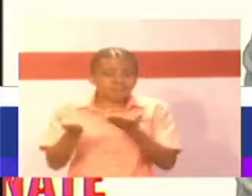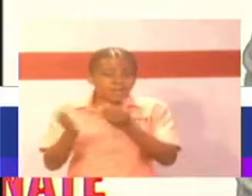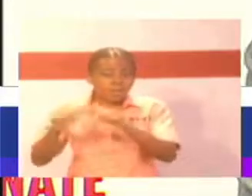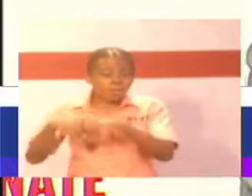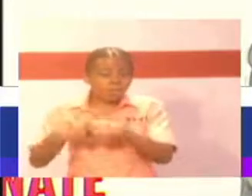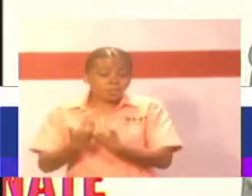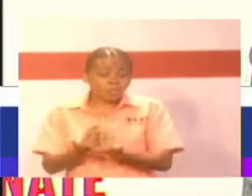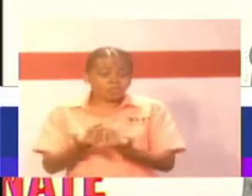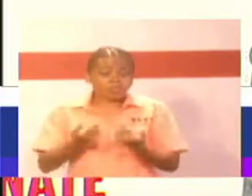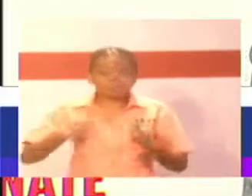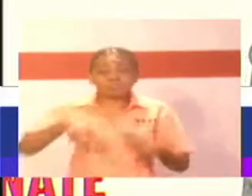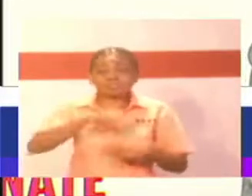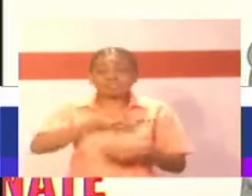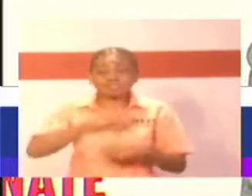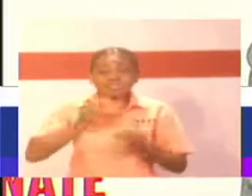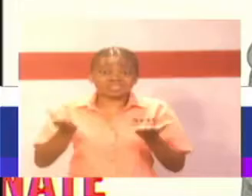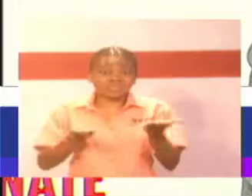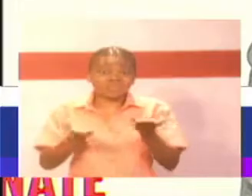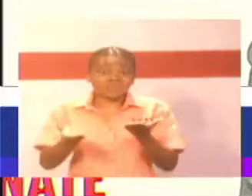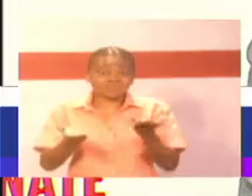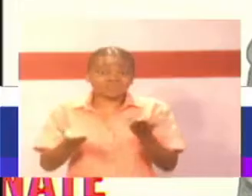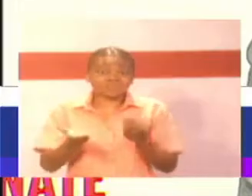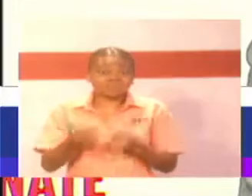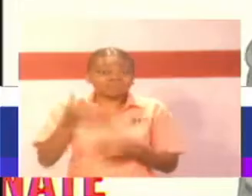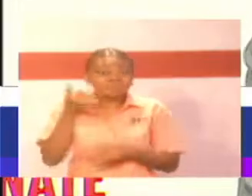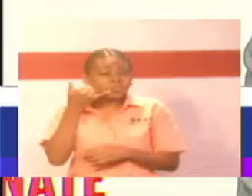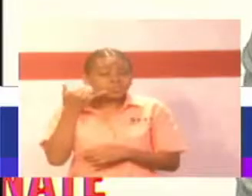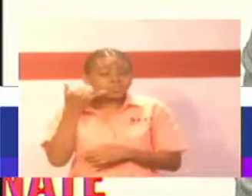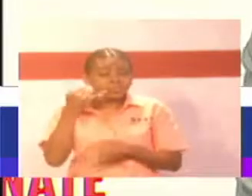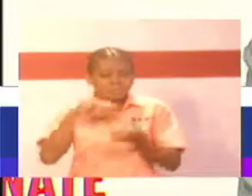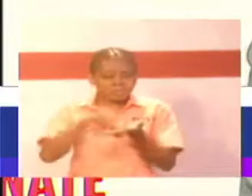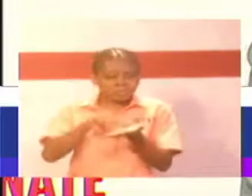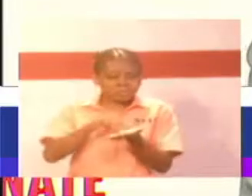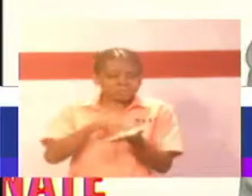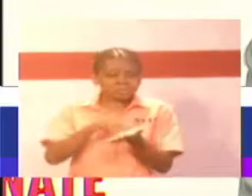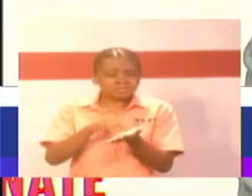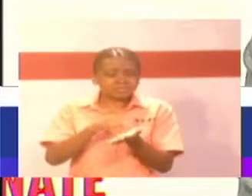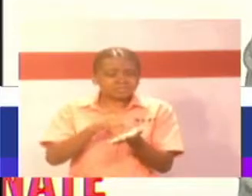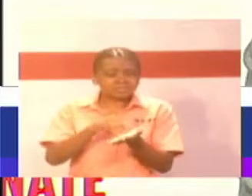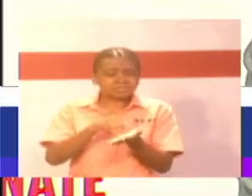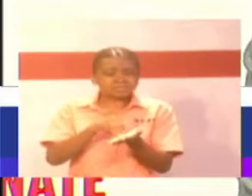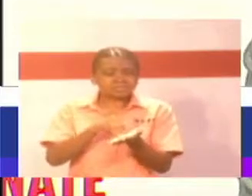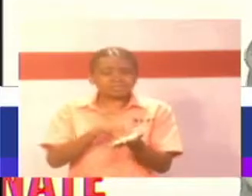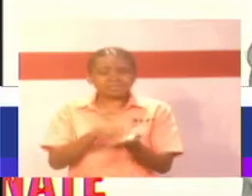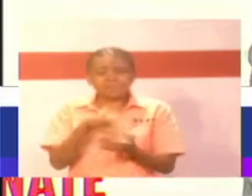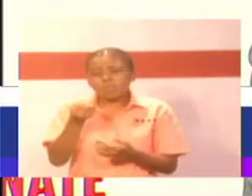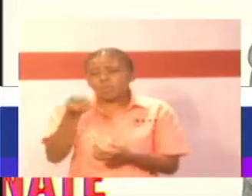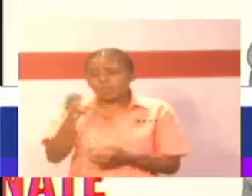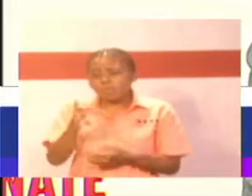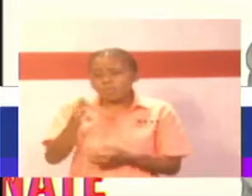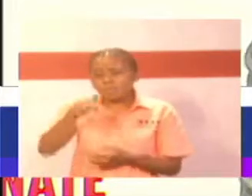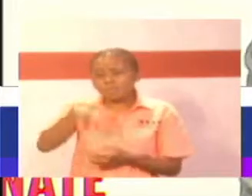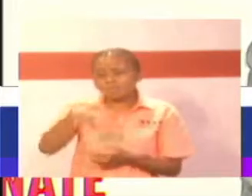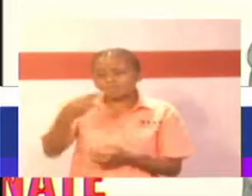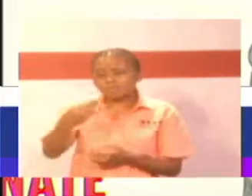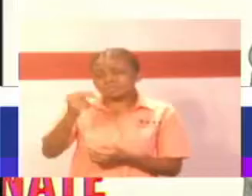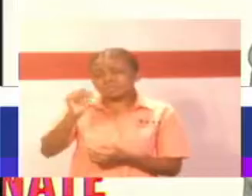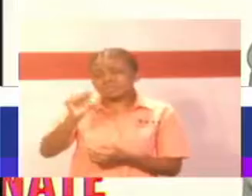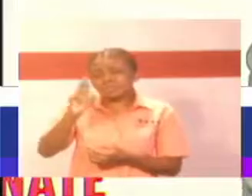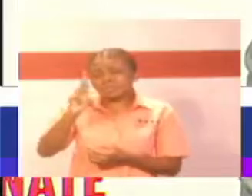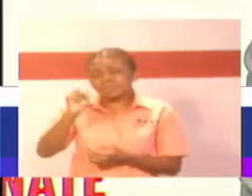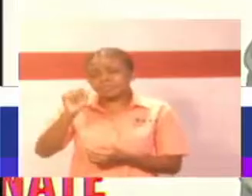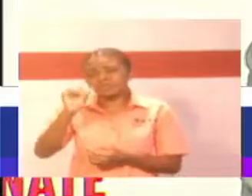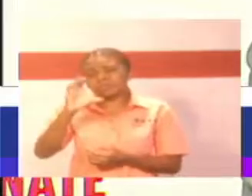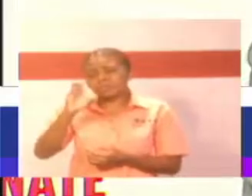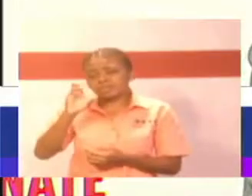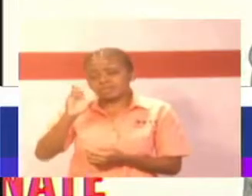have introduced telemedicine initiatives. We have reorganized our pharmacy services to facilitate consistent delivery of